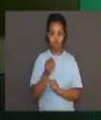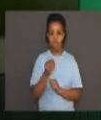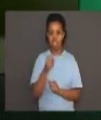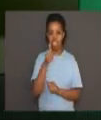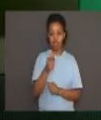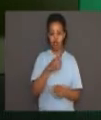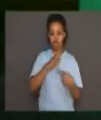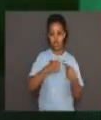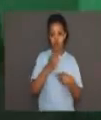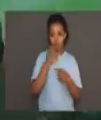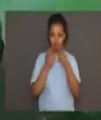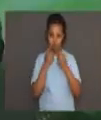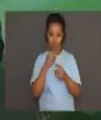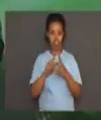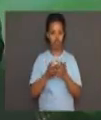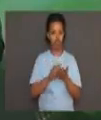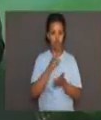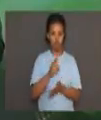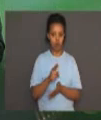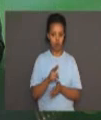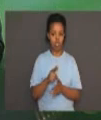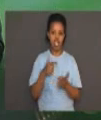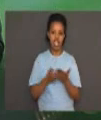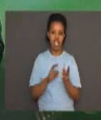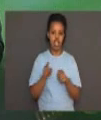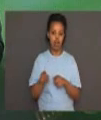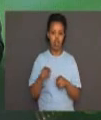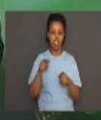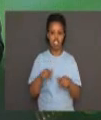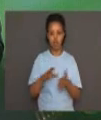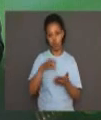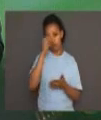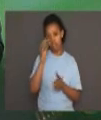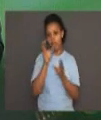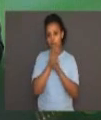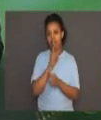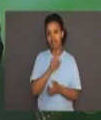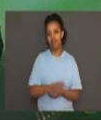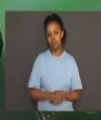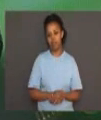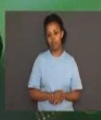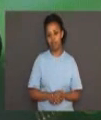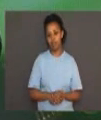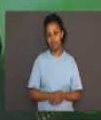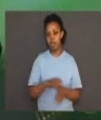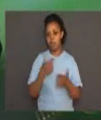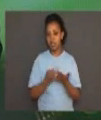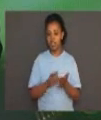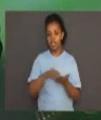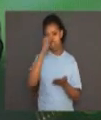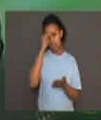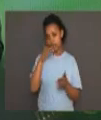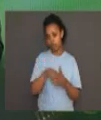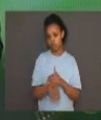their surroundings. This brings us to the end of our lesson, students. In this